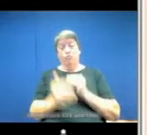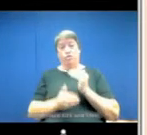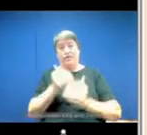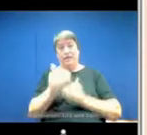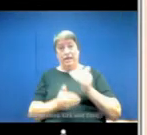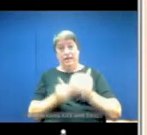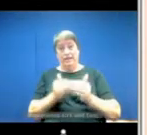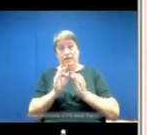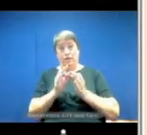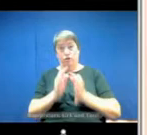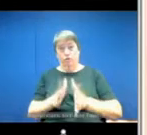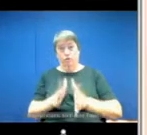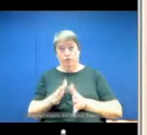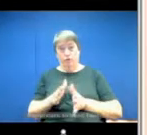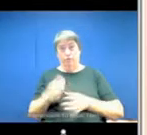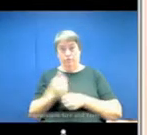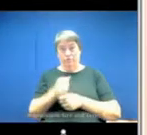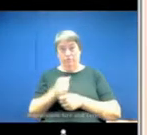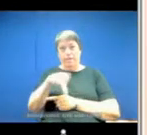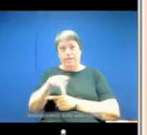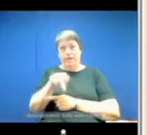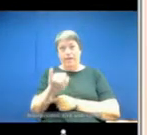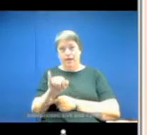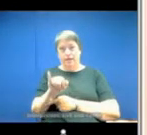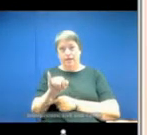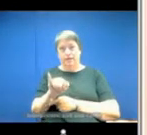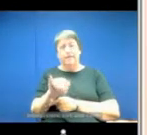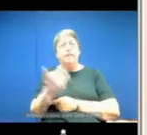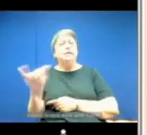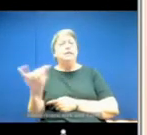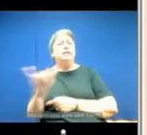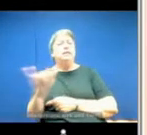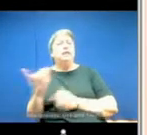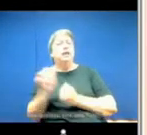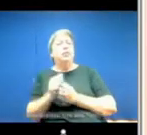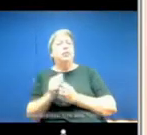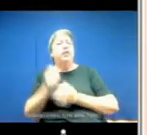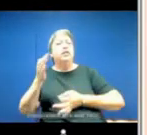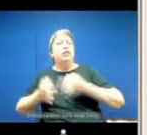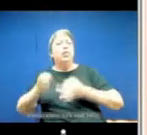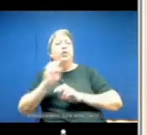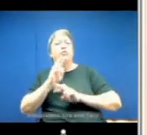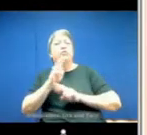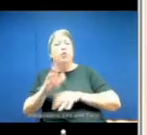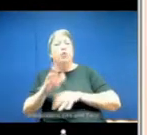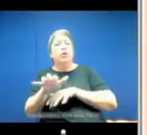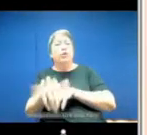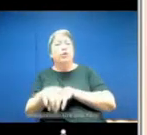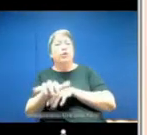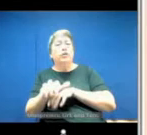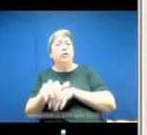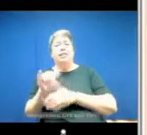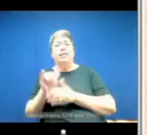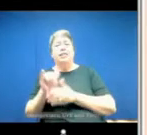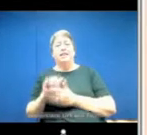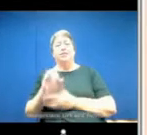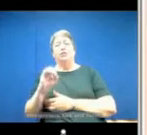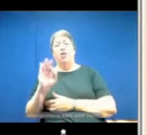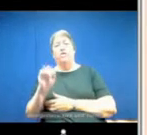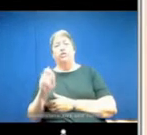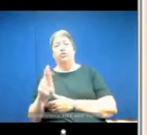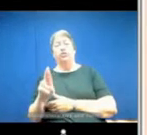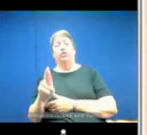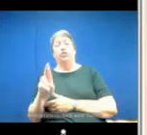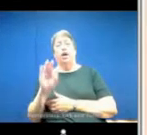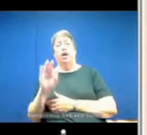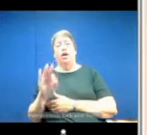The same thing with the court reporter. The court reporter is an officer of the court. At a deposition, they will be paid by the